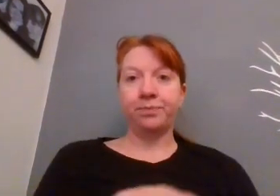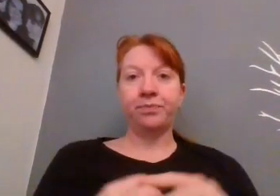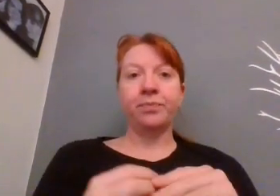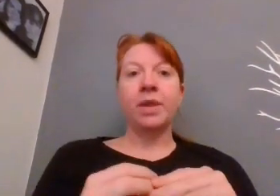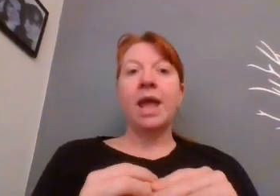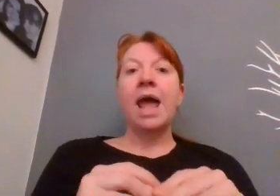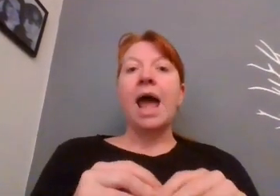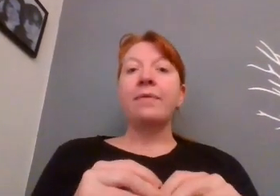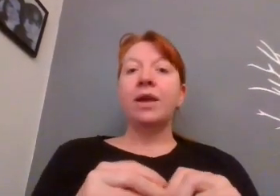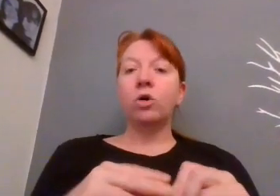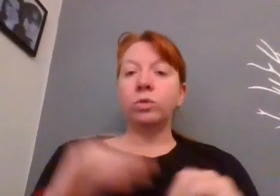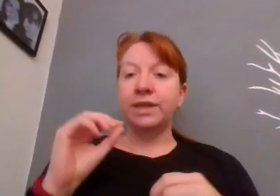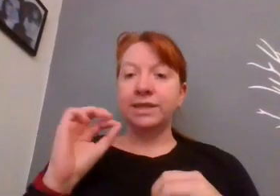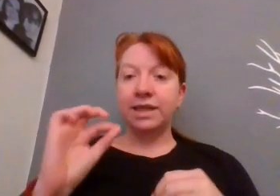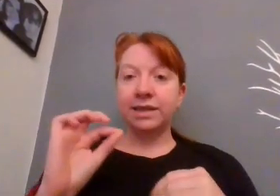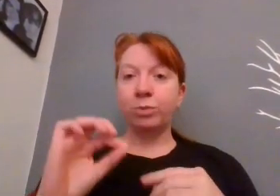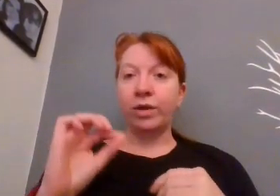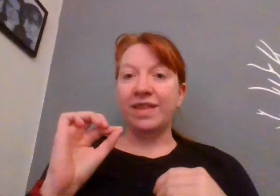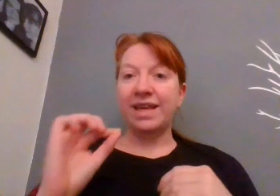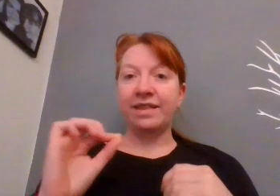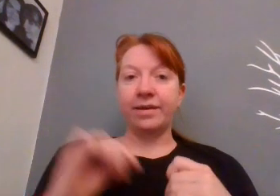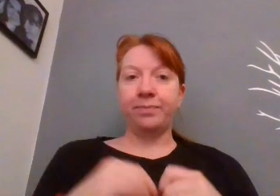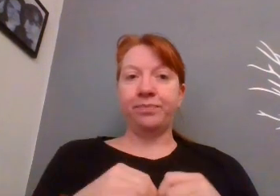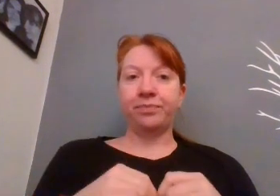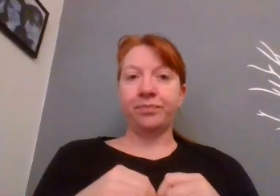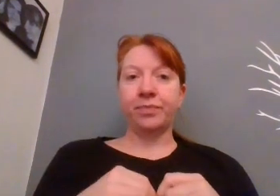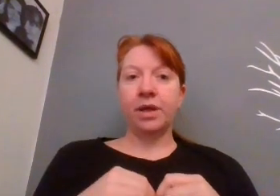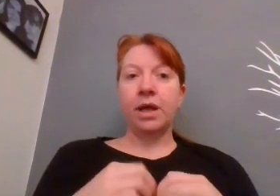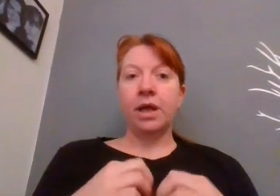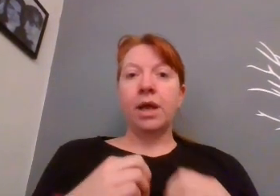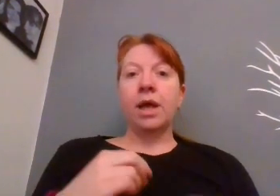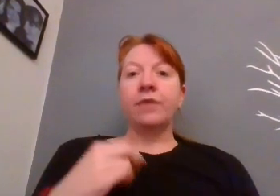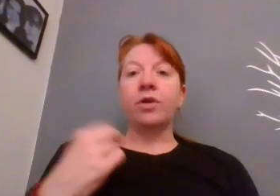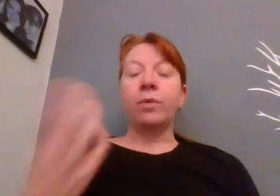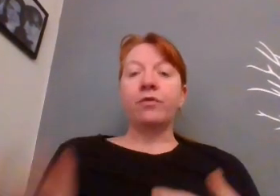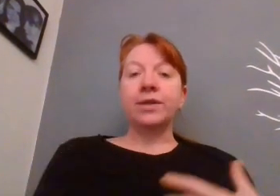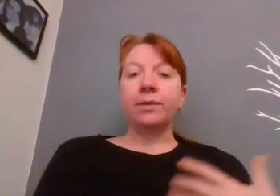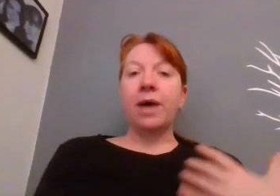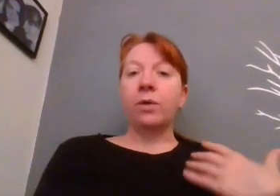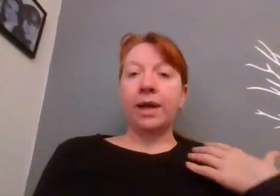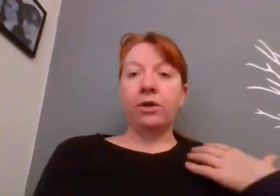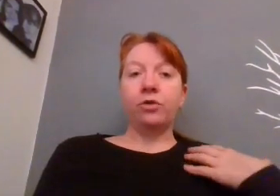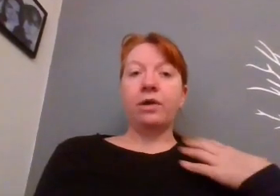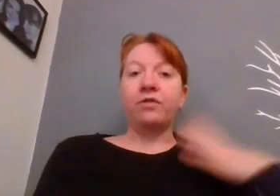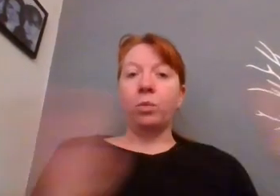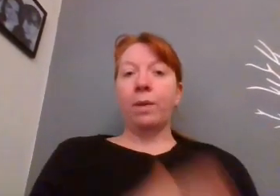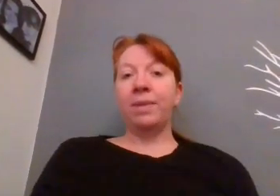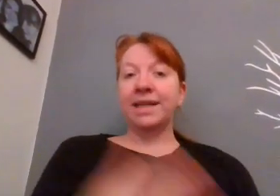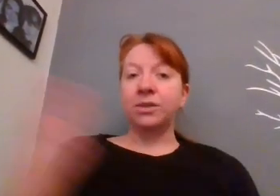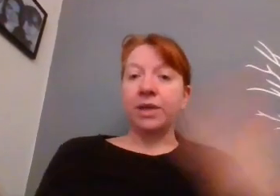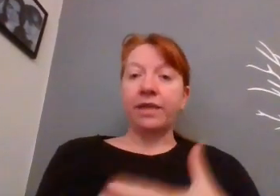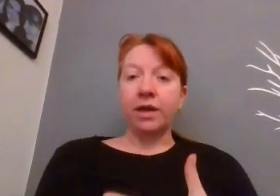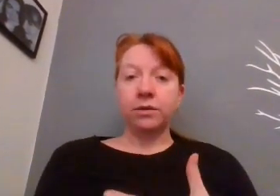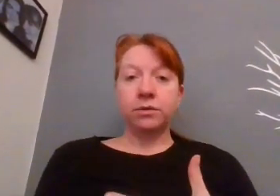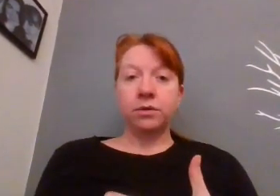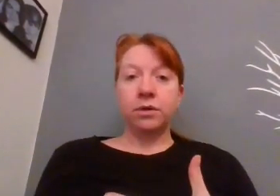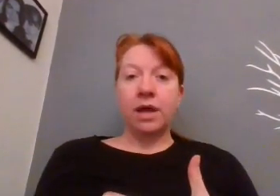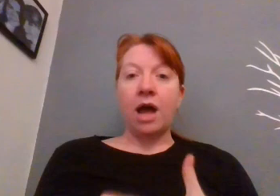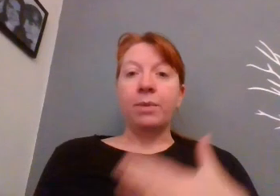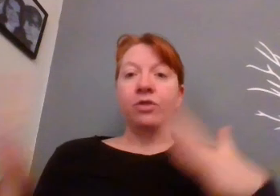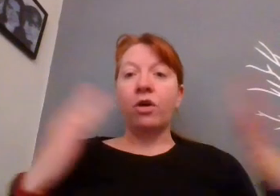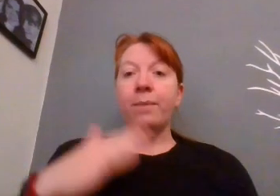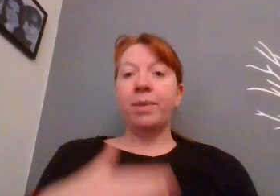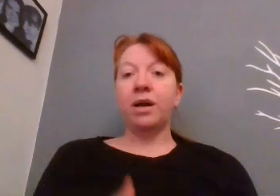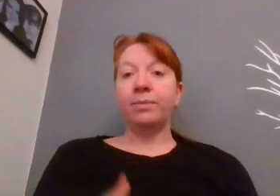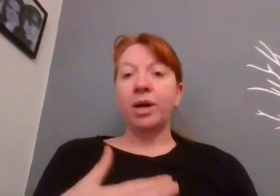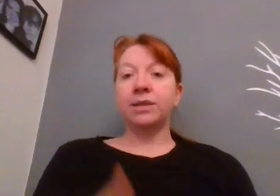did. And they called this fixed point the ether. So, for example, how quickly you could travel from one place to another,